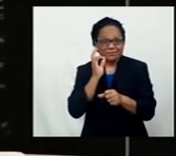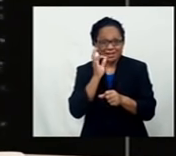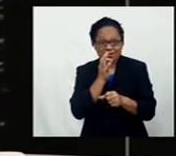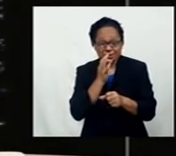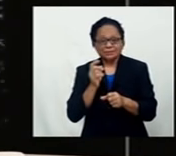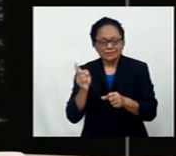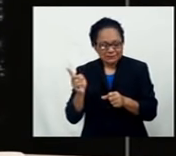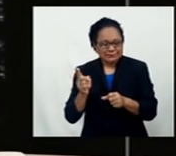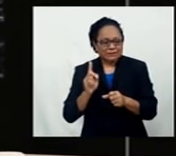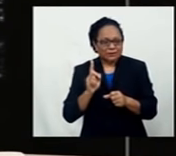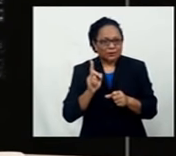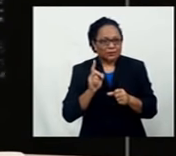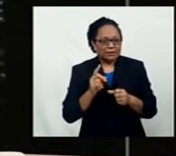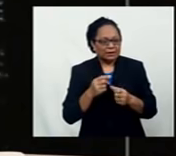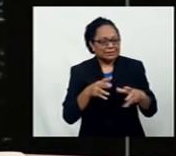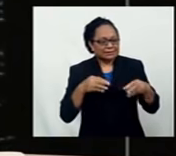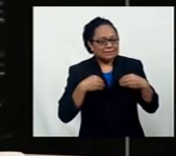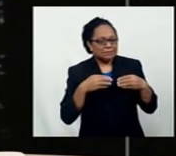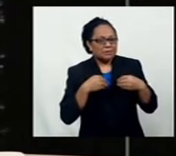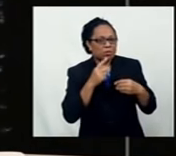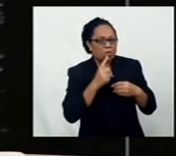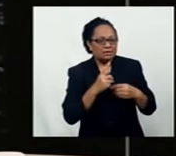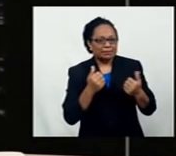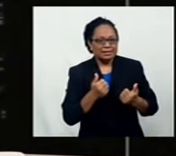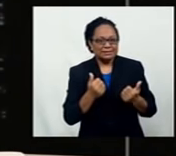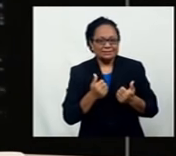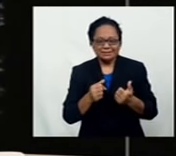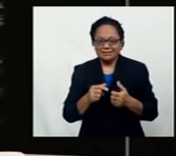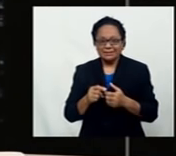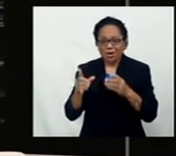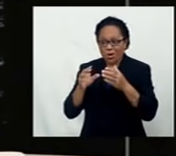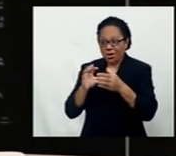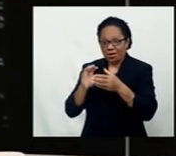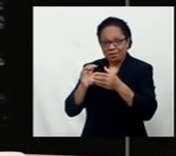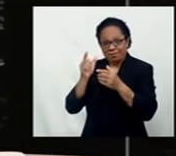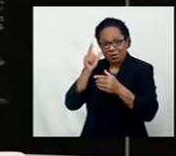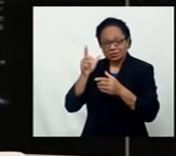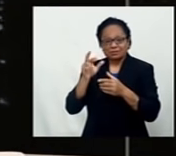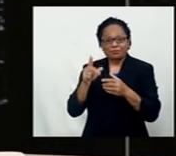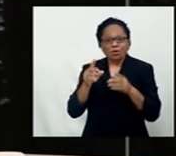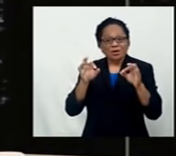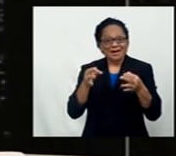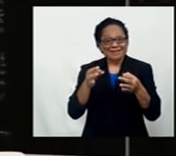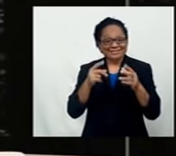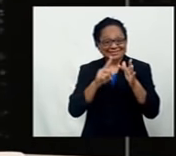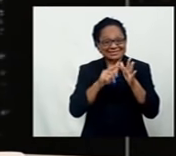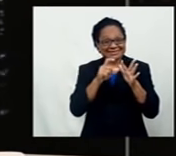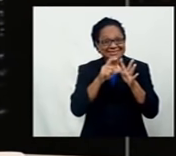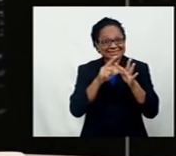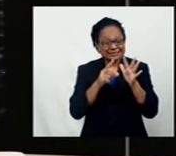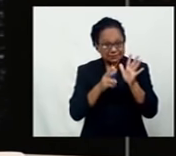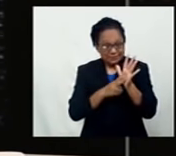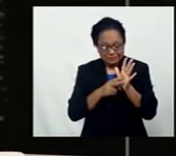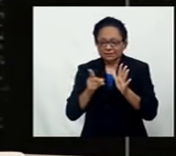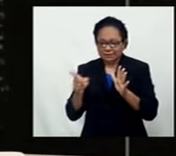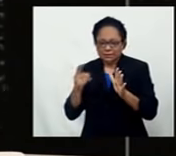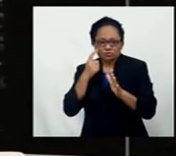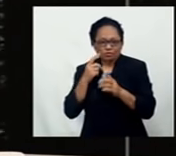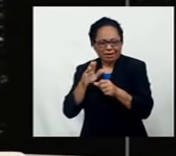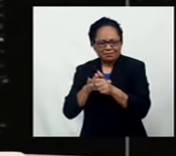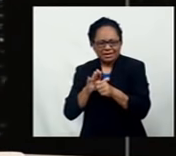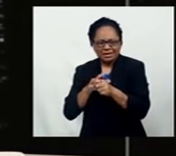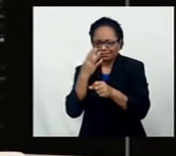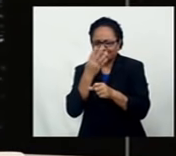orders. The owner of Garden of Eden has been busy during these times ensuring customers farewell their loved ones with